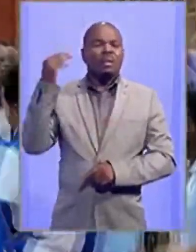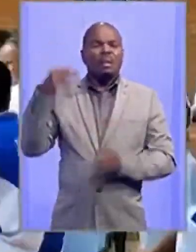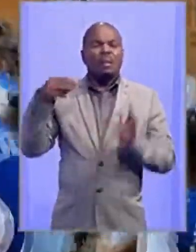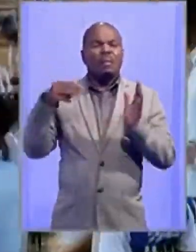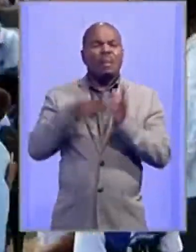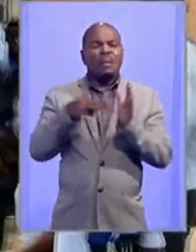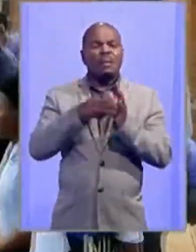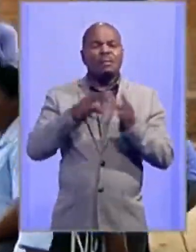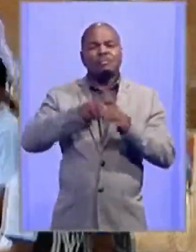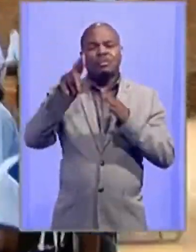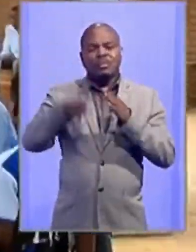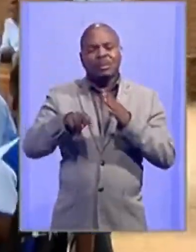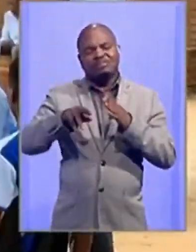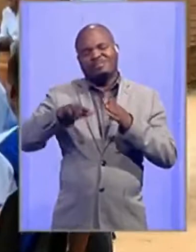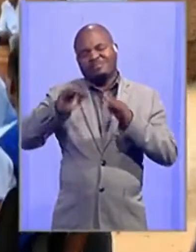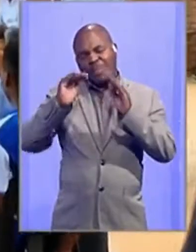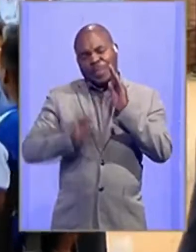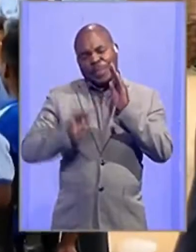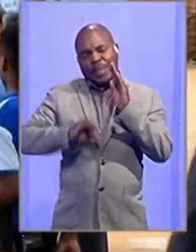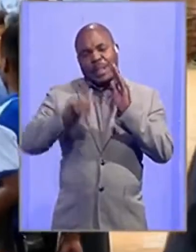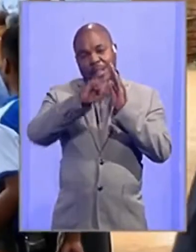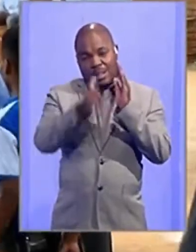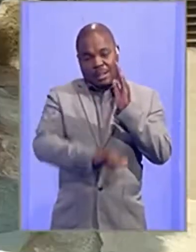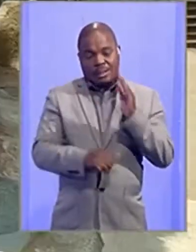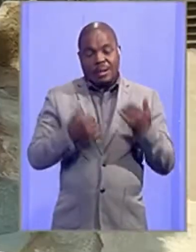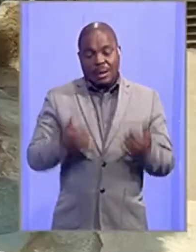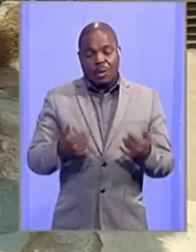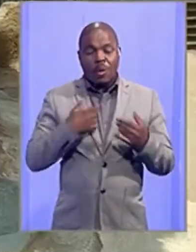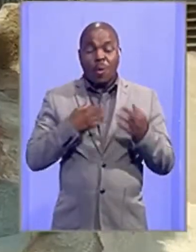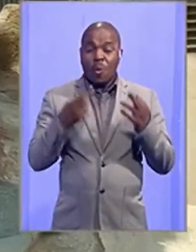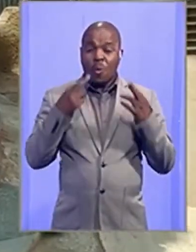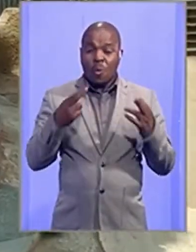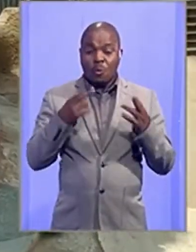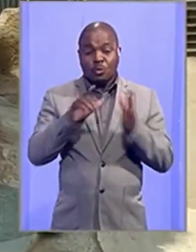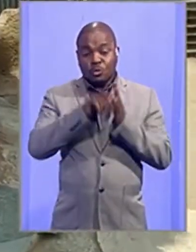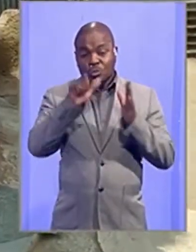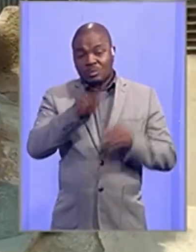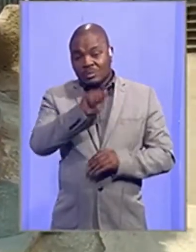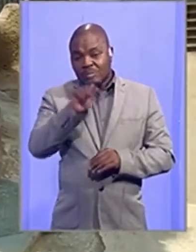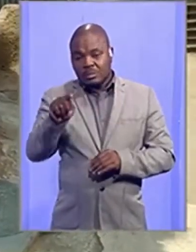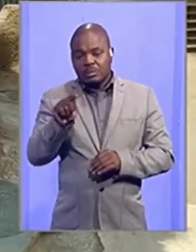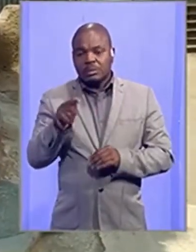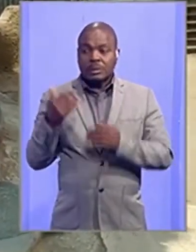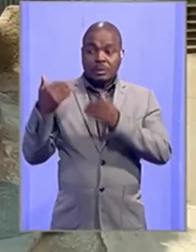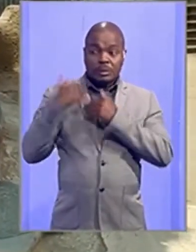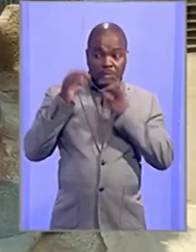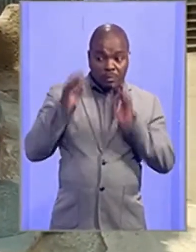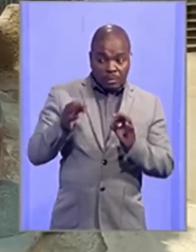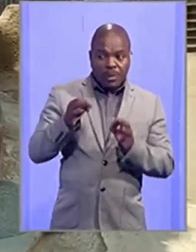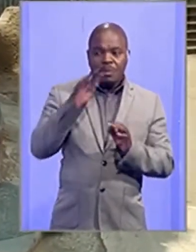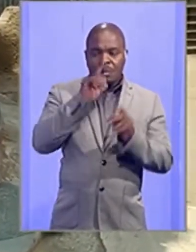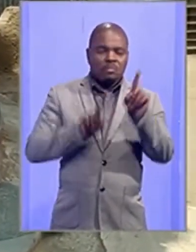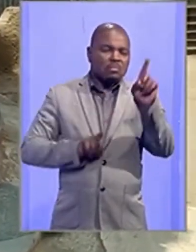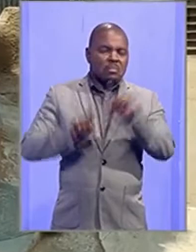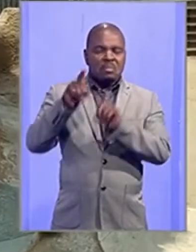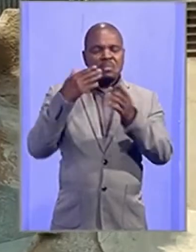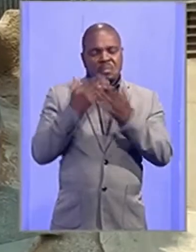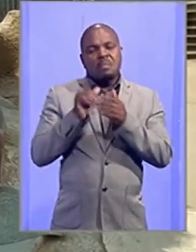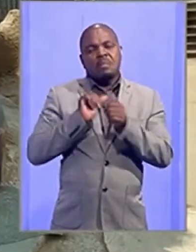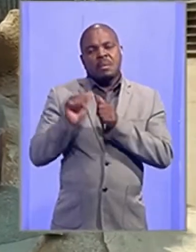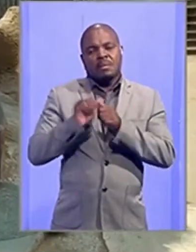tša marematlou a gola bjale kholofelo ke gore polokego ya barutwana e ka kaonafatša dipoelo ngwageng go.